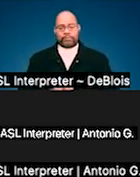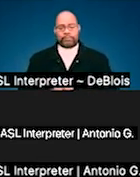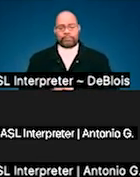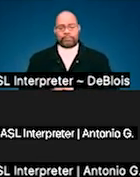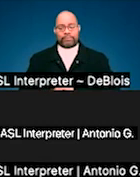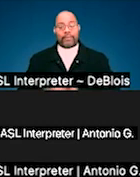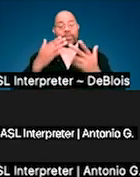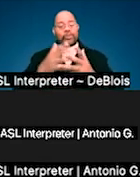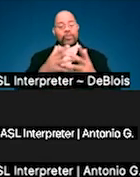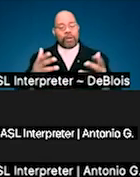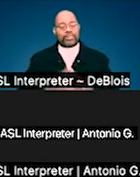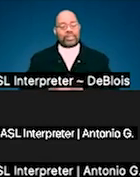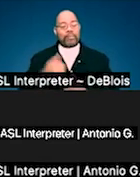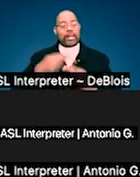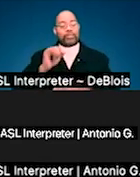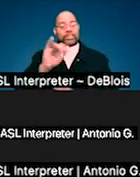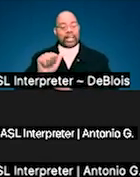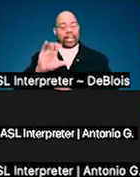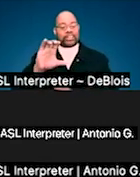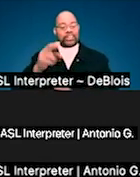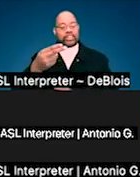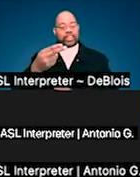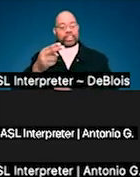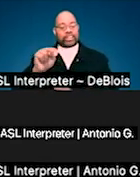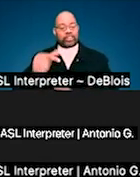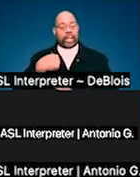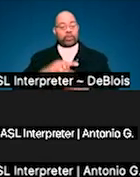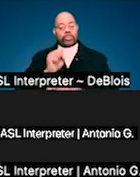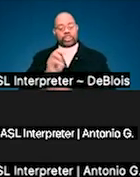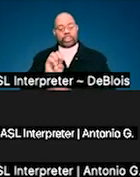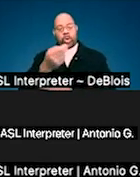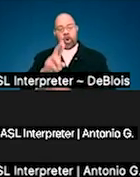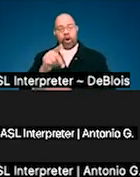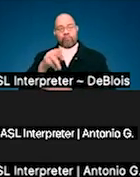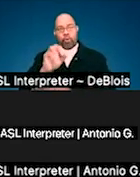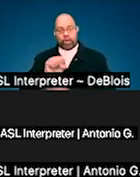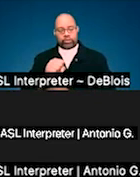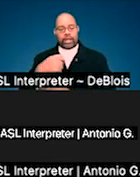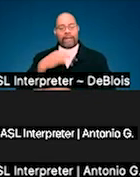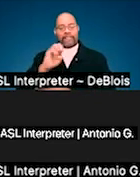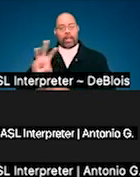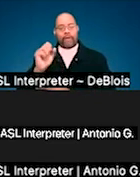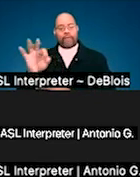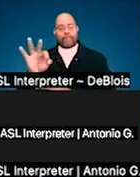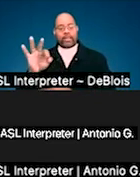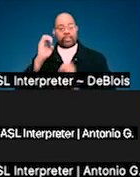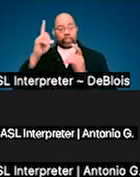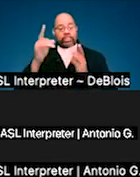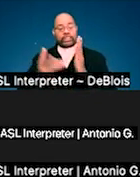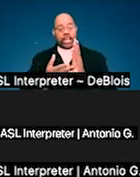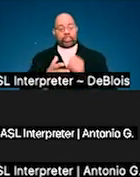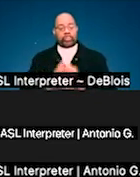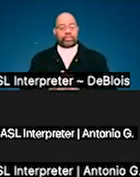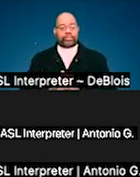Hi, thank you so much, Tria. My name is Jessica Chung. I use she, her pronouns. I'm a fellow at the Office of Educational